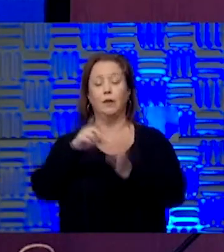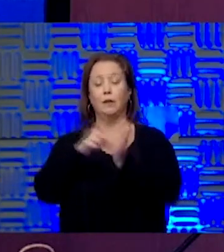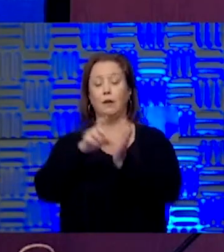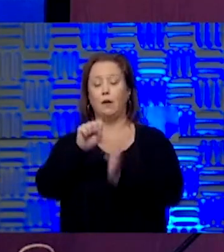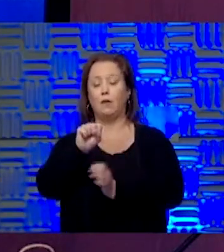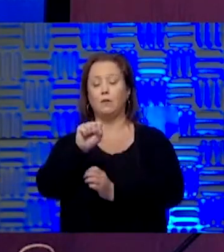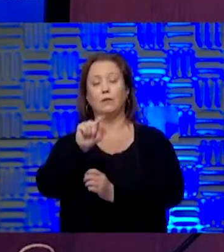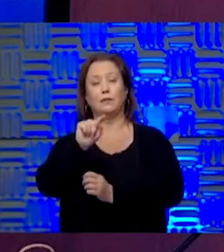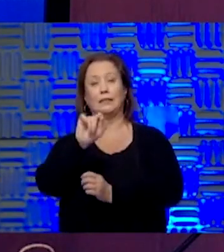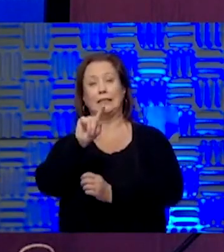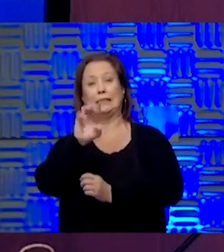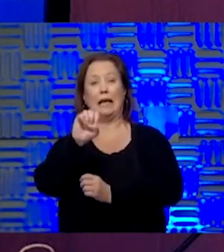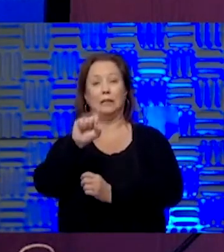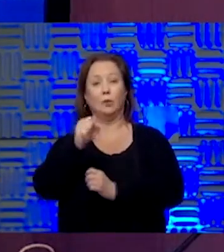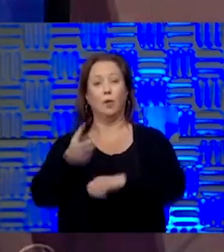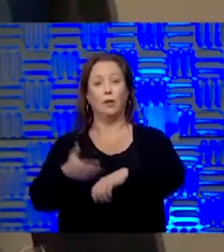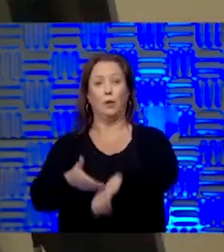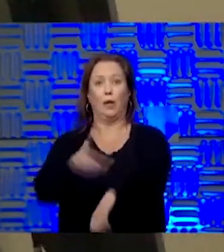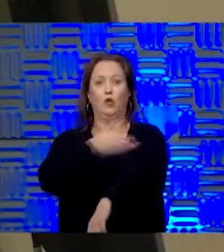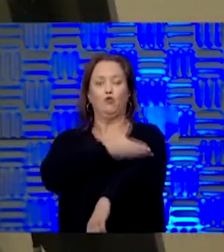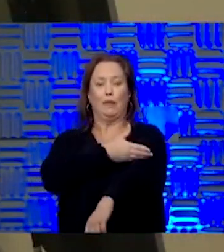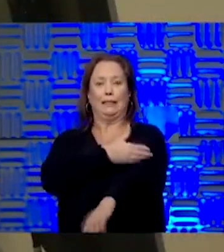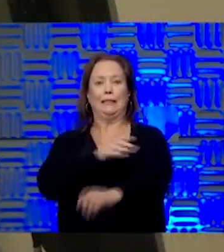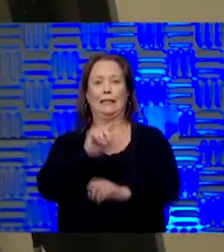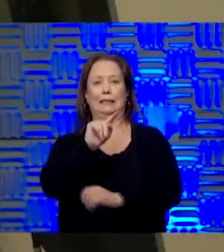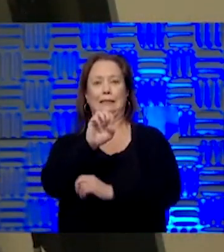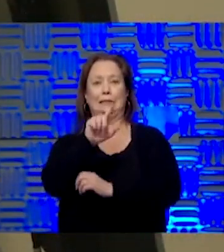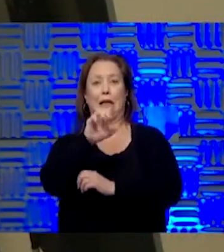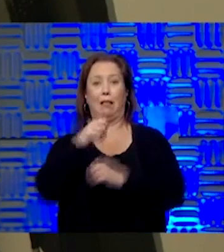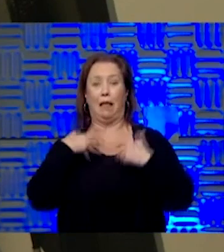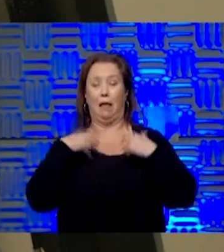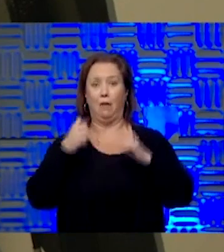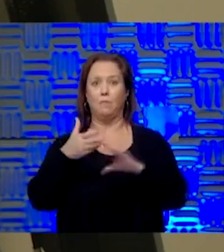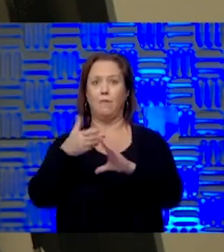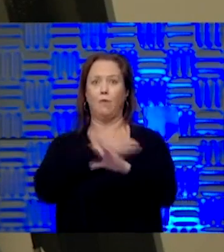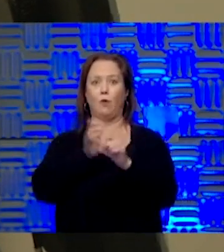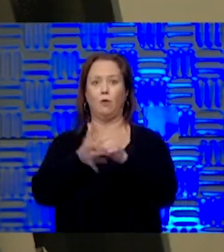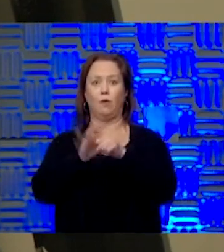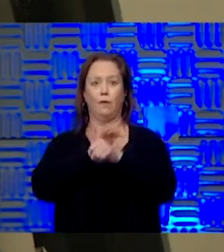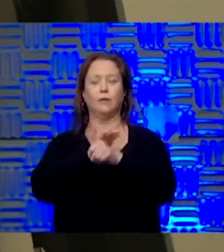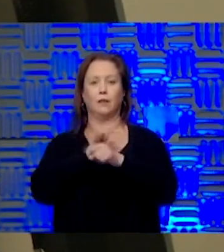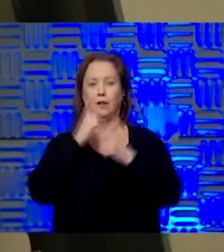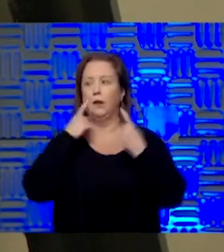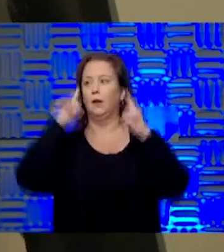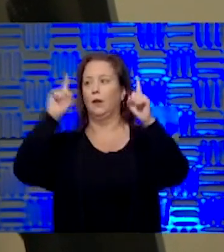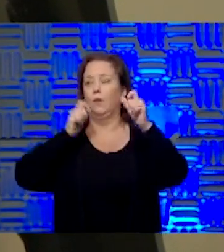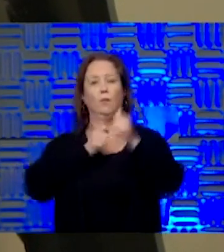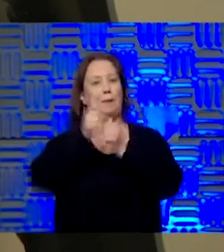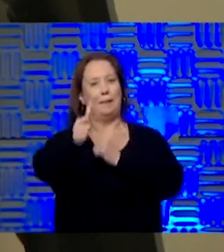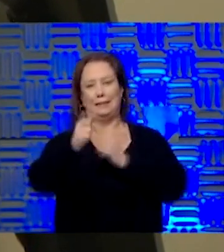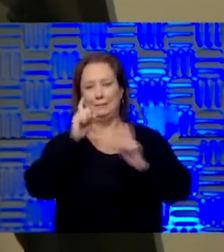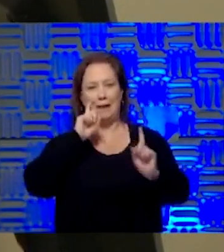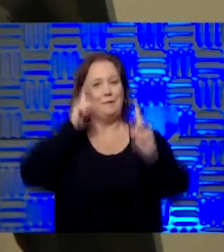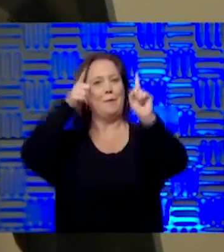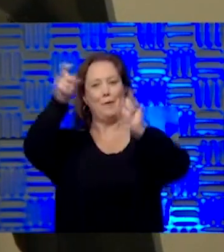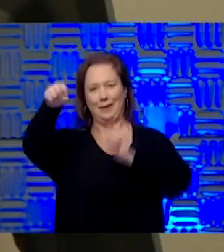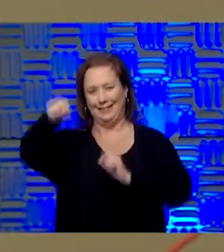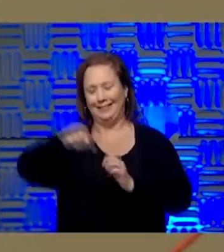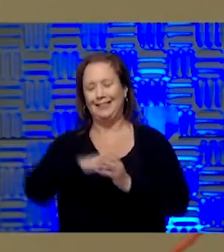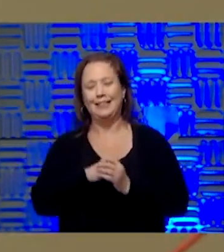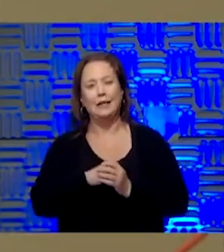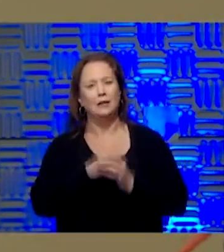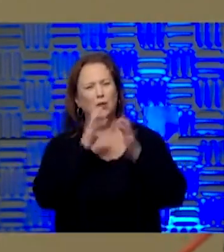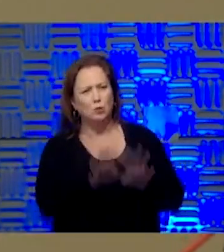had a goal to increase telehealth before this crisis hit. I think he achieved his goal in the first 2 months. That was my goal. Those